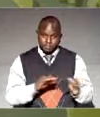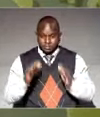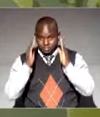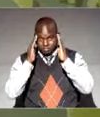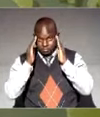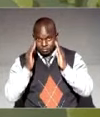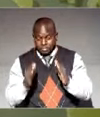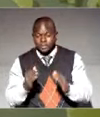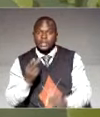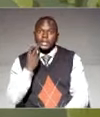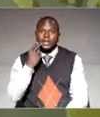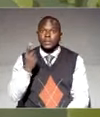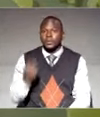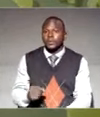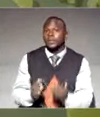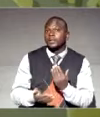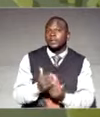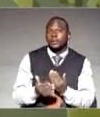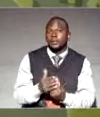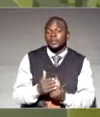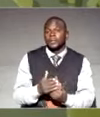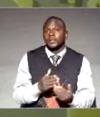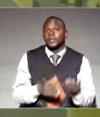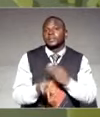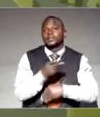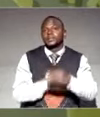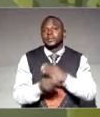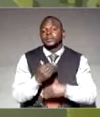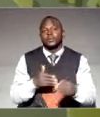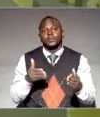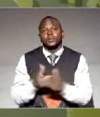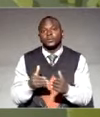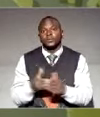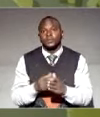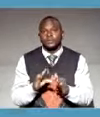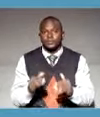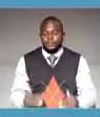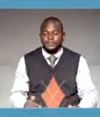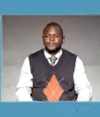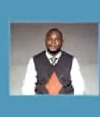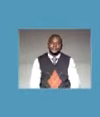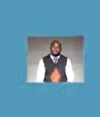we take a look at the care and common disorders that affect our ears.